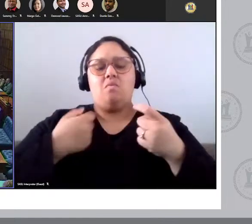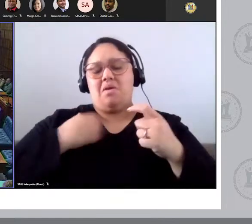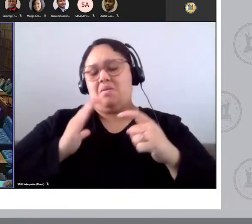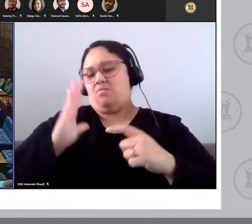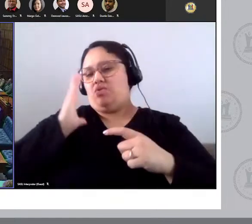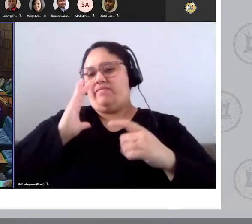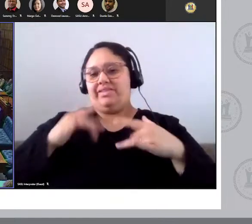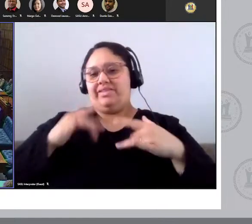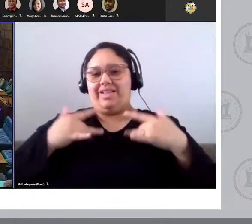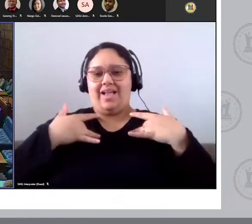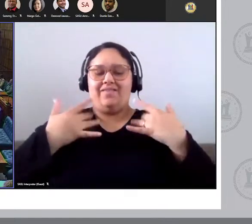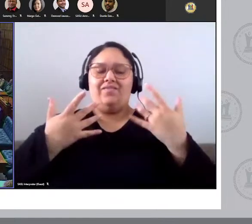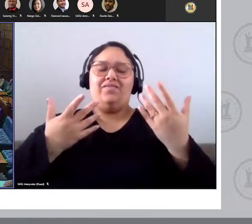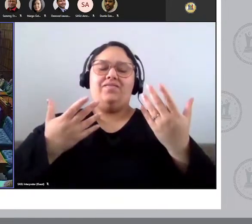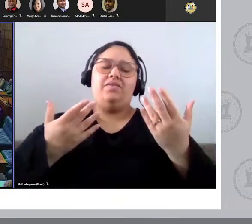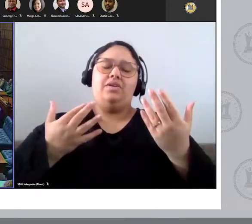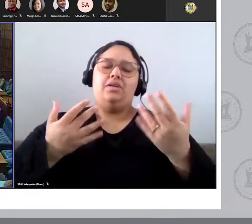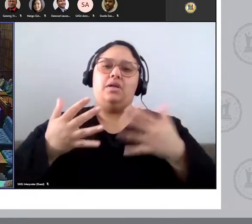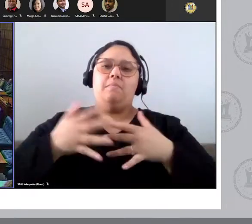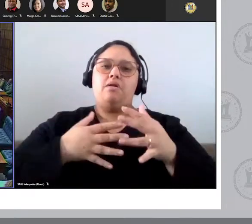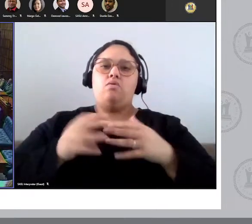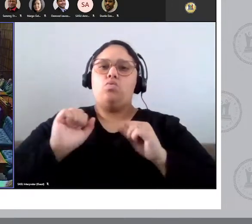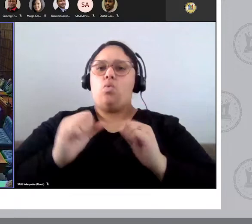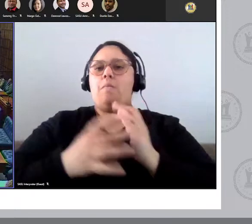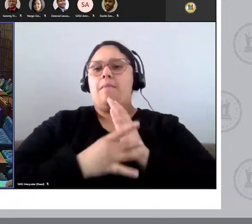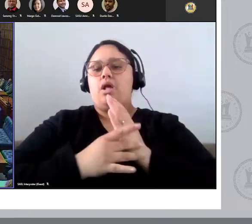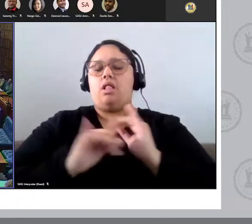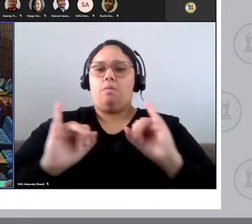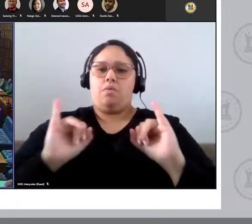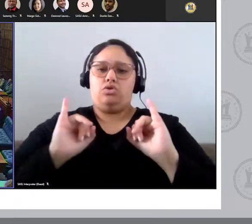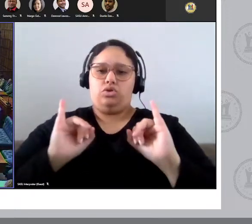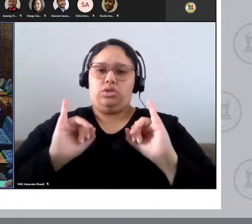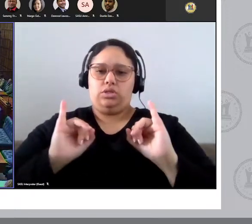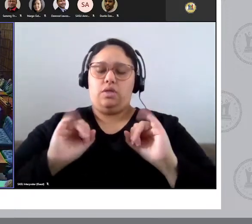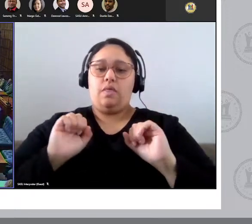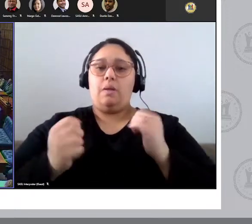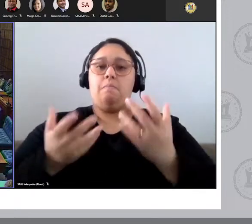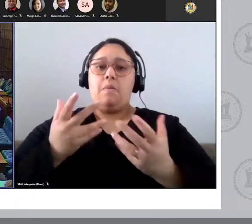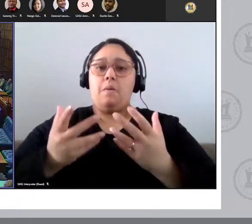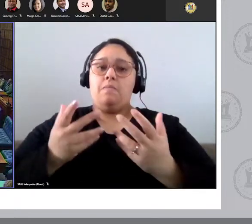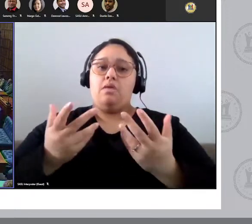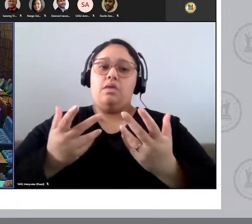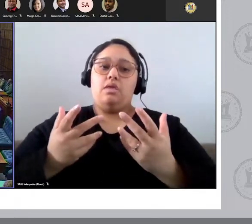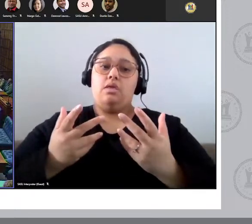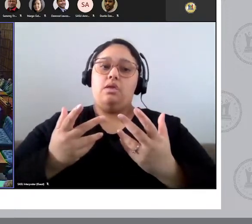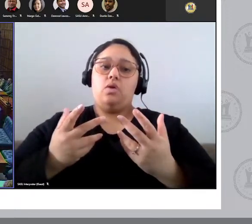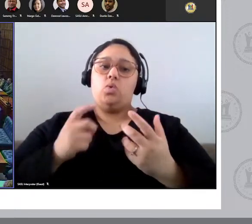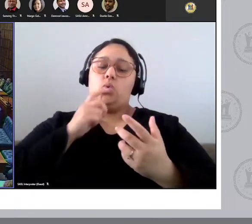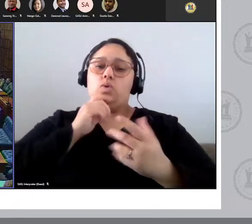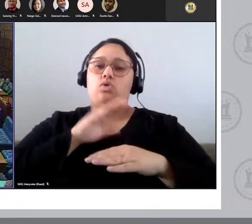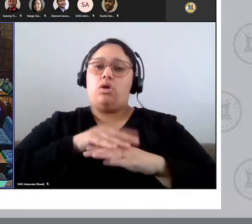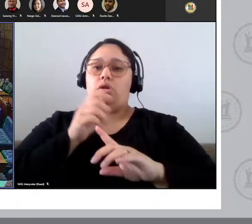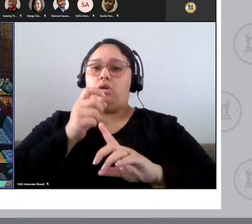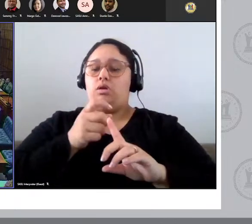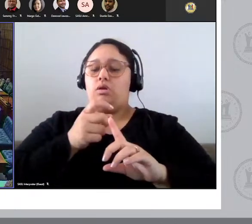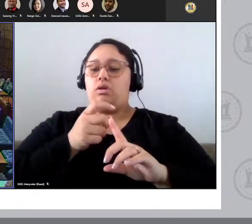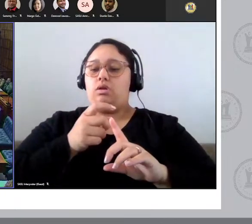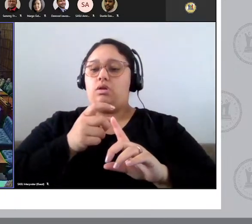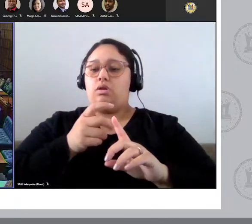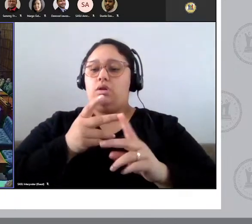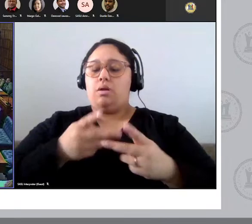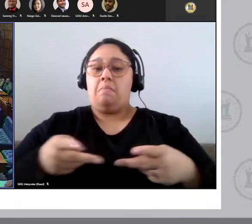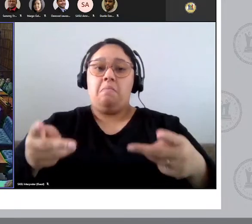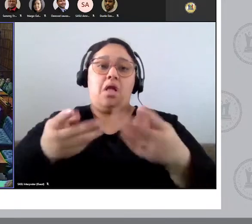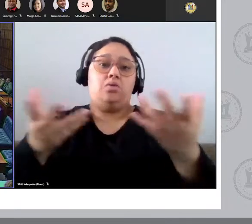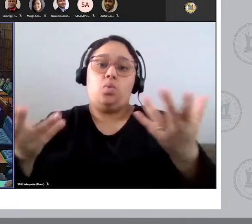previous life. It attends to matters of a medical emergency that could or would occur on a specific premises. But